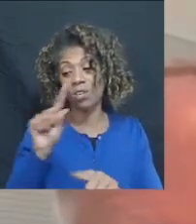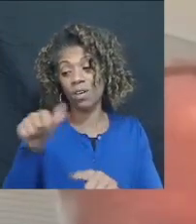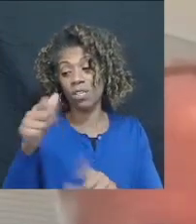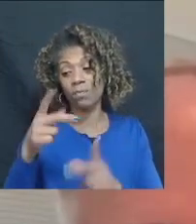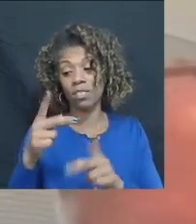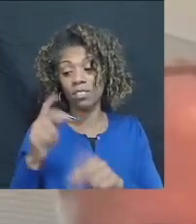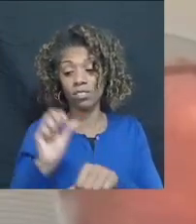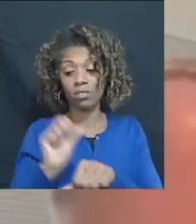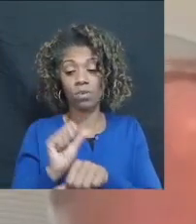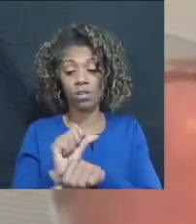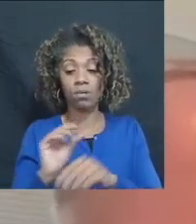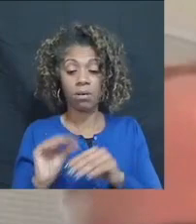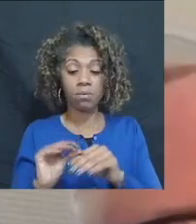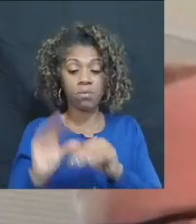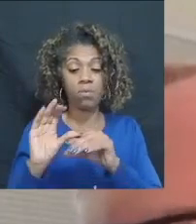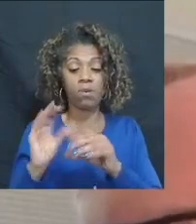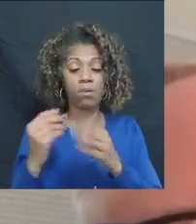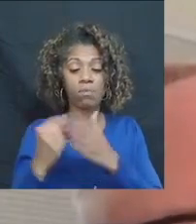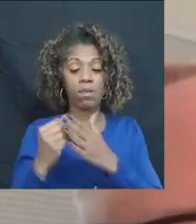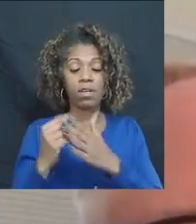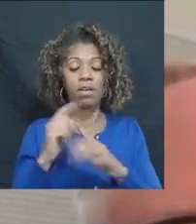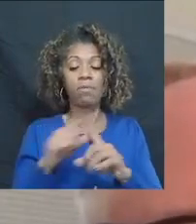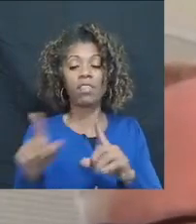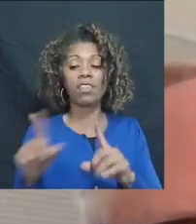dedicated to their public health mission.